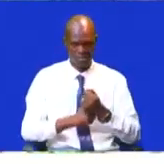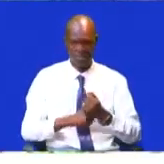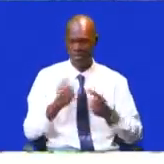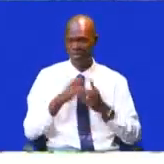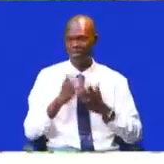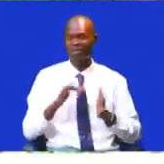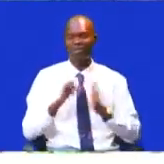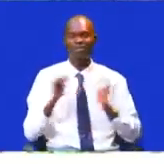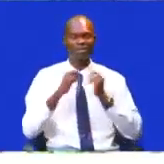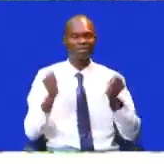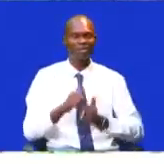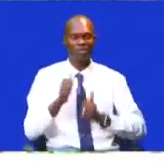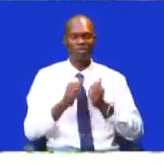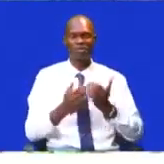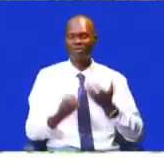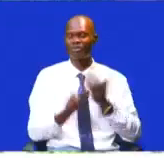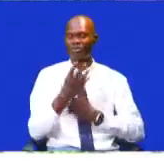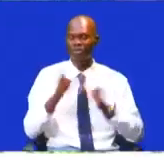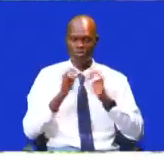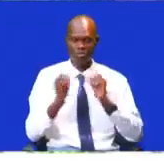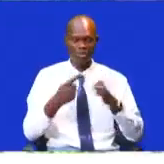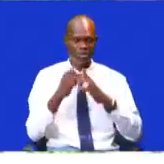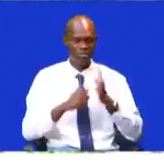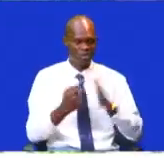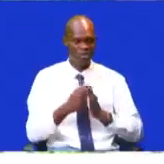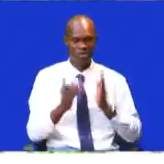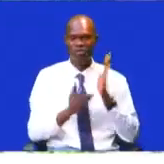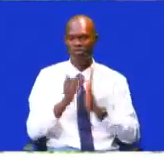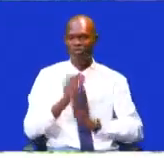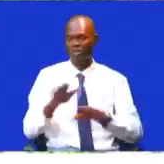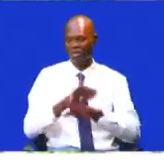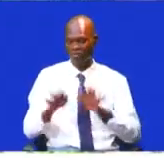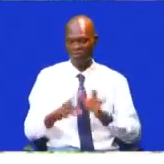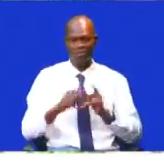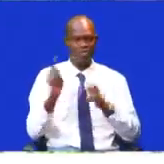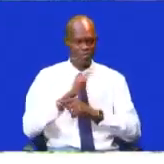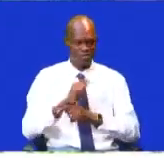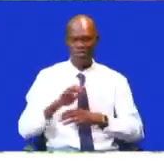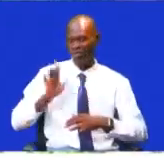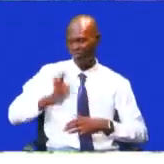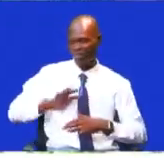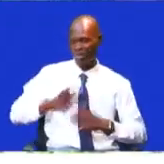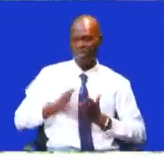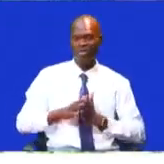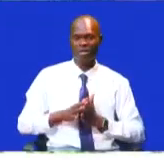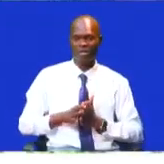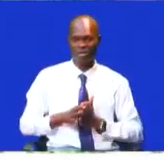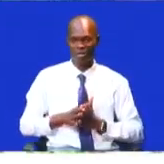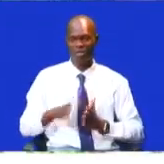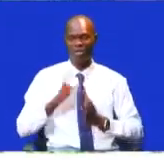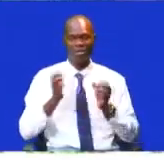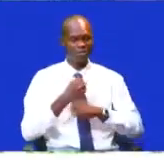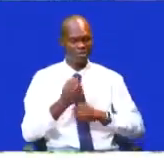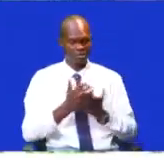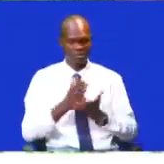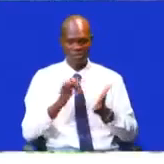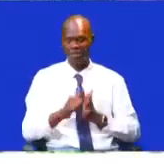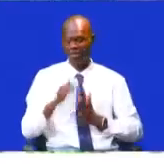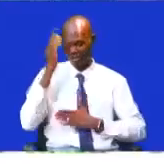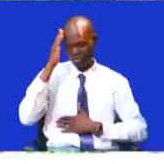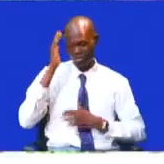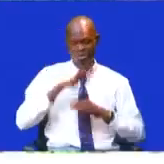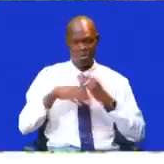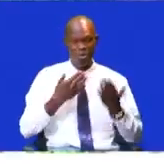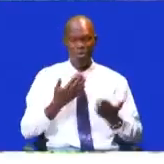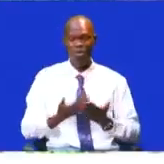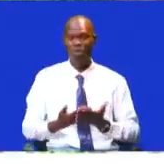ma ok nyal dongre. Chakruok mar dongruok mar kumoro amora en tiego joma mine, kendo sure ni ging'eyo